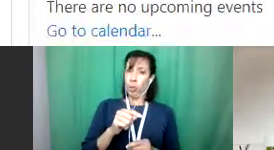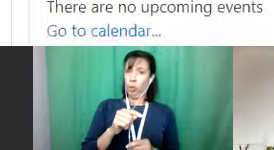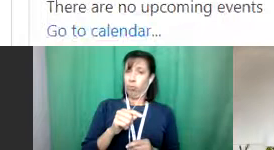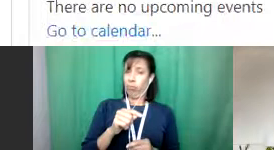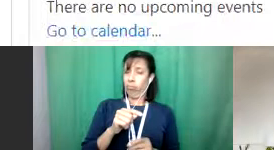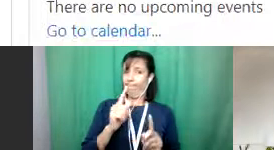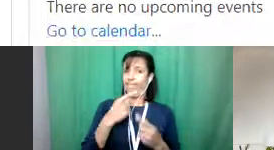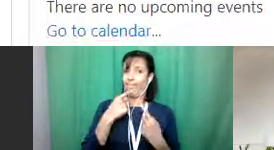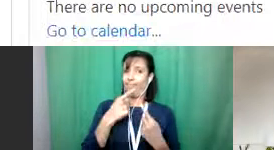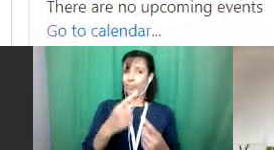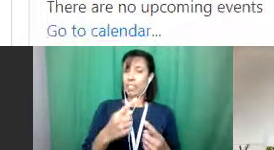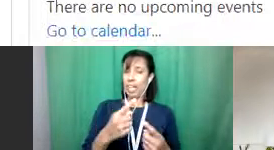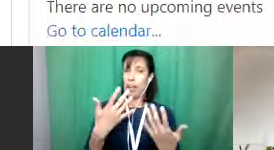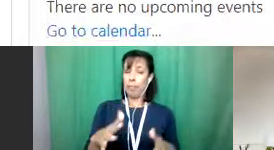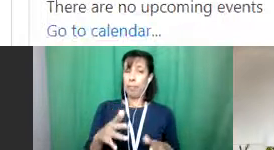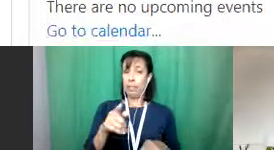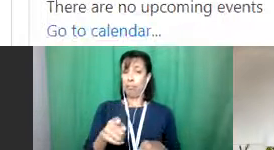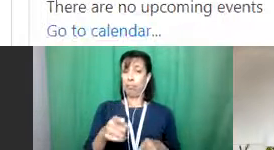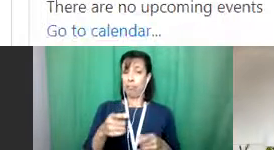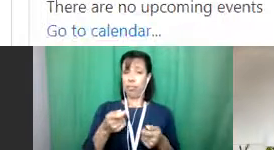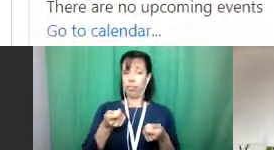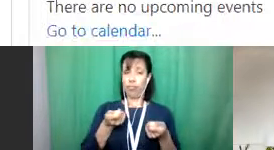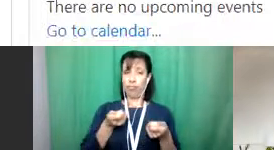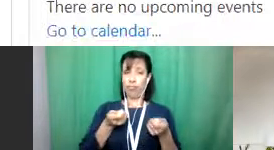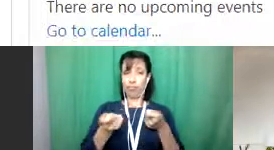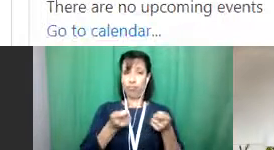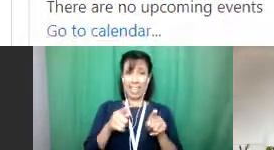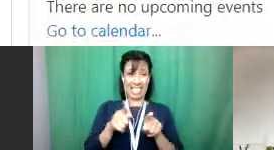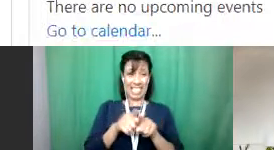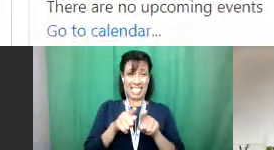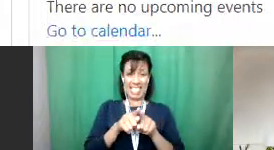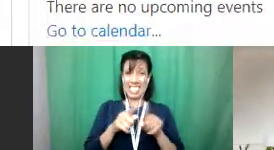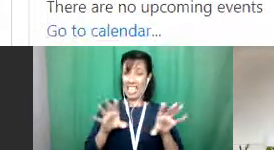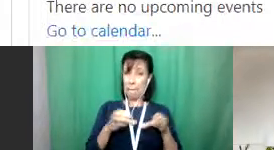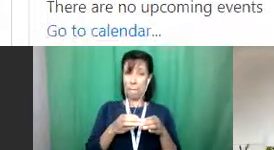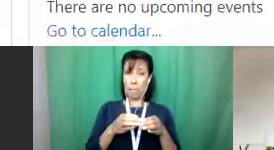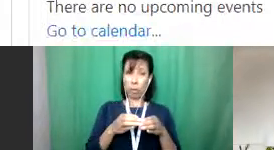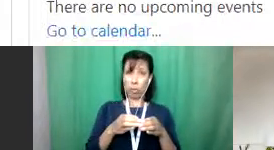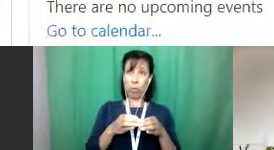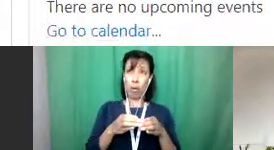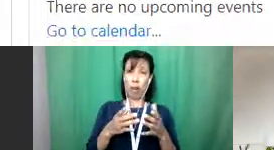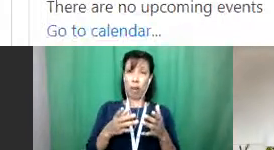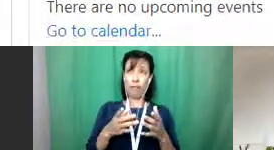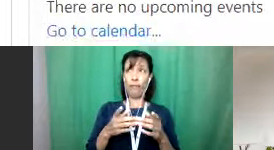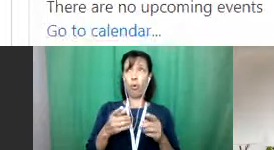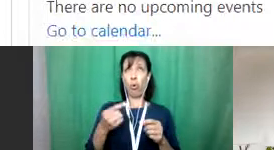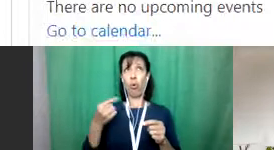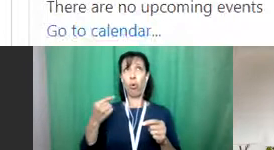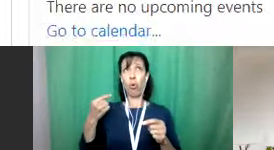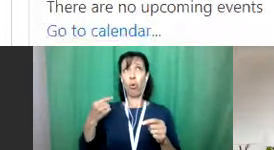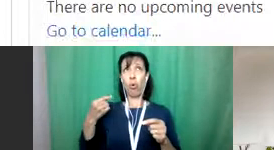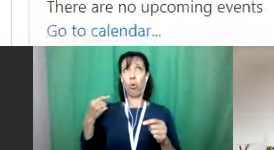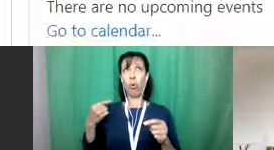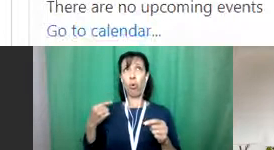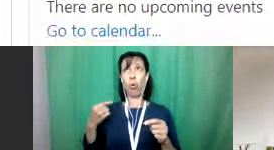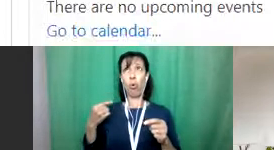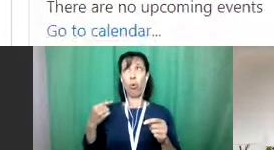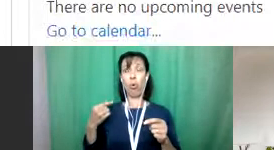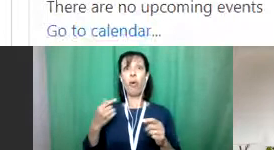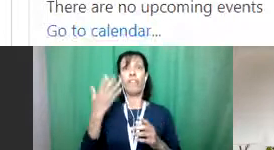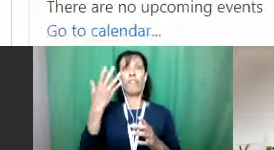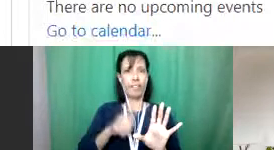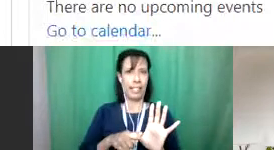since 2016. So this is my 4th time of leading this module. 16, 17, 18, 19, 5th time of reading this